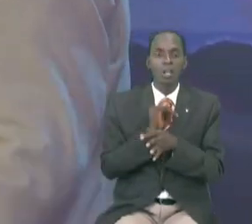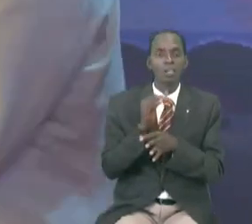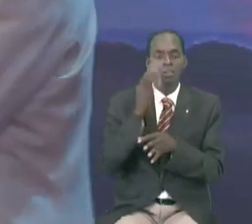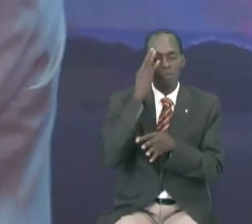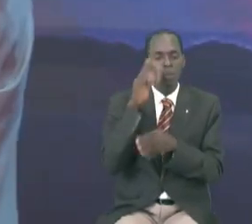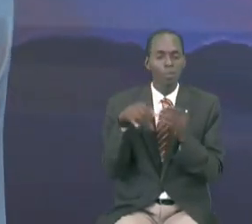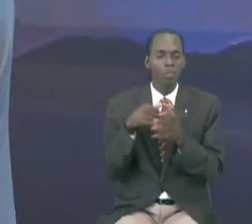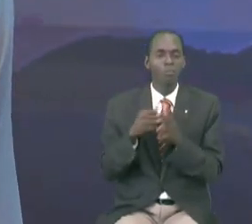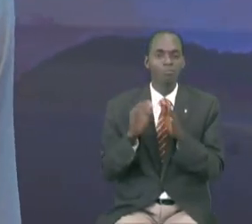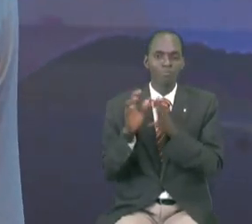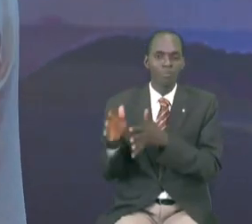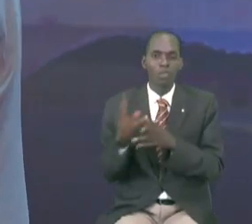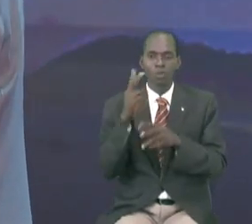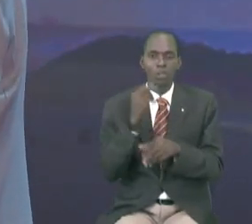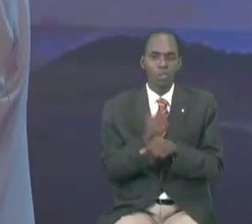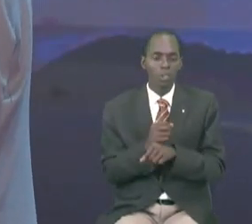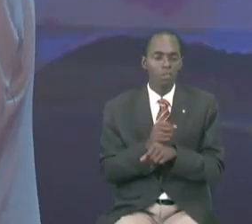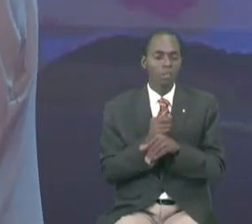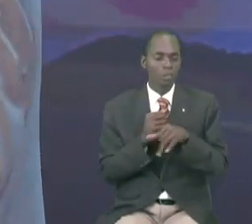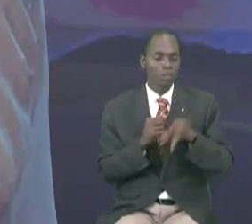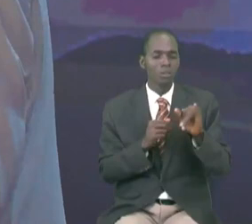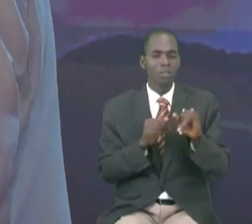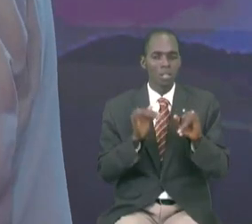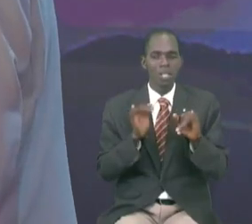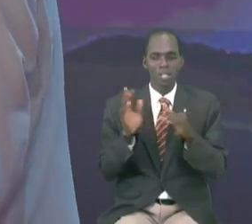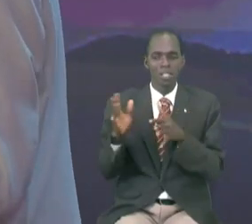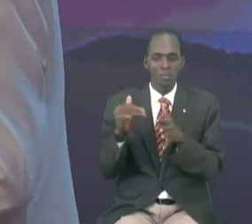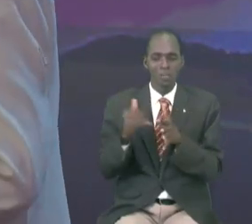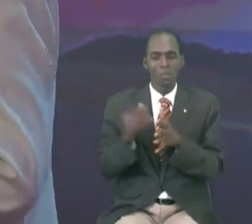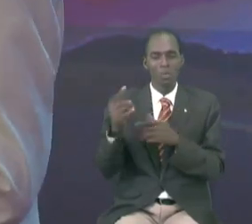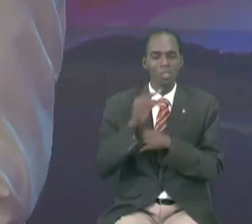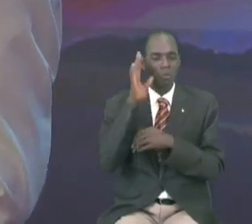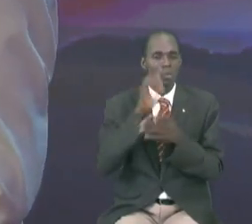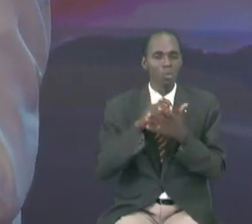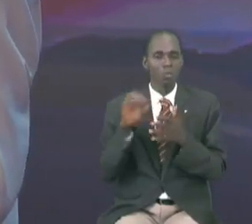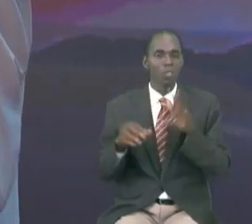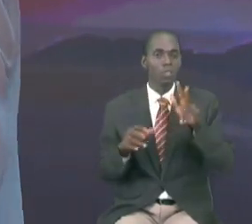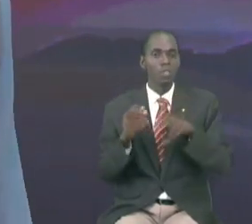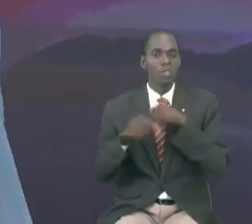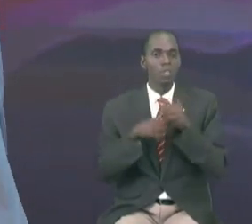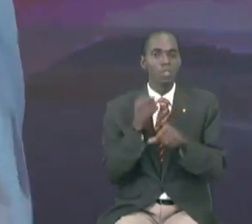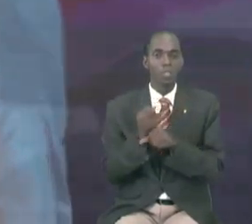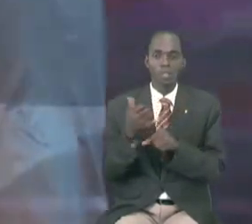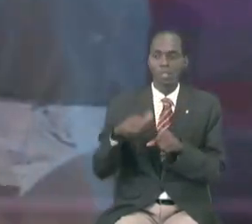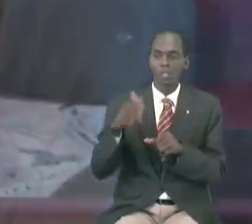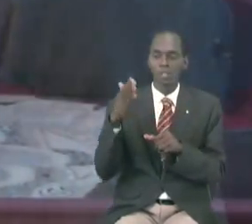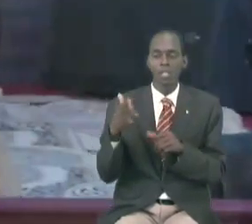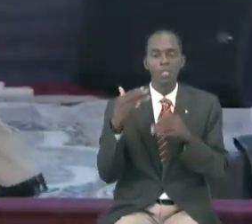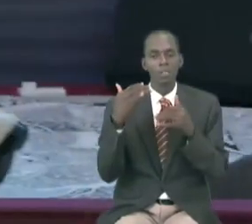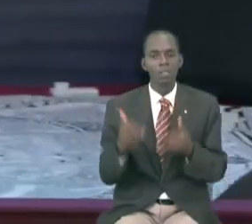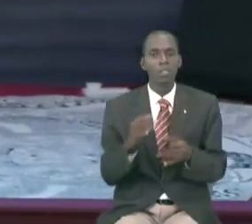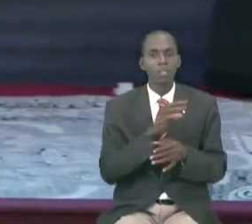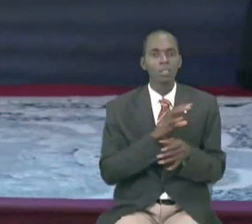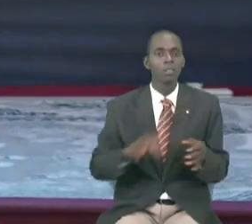now Christ rose from the dead, looking for him. Where is Peter? Where is Peter? Is going to